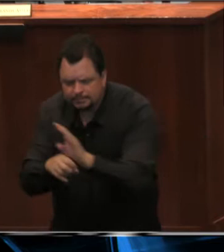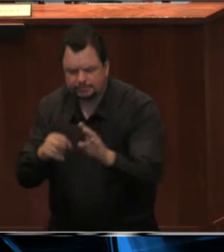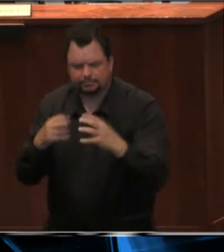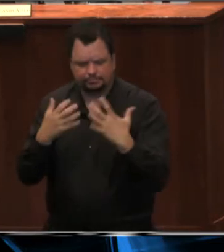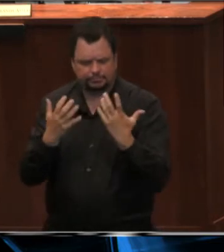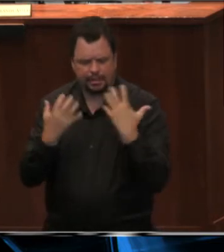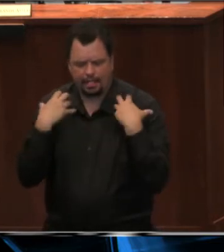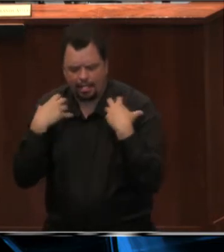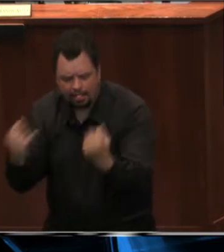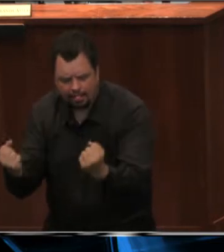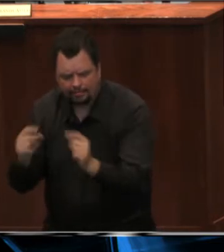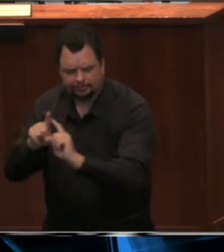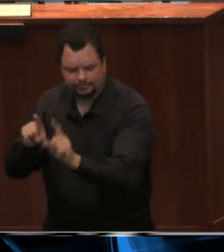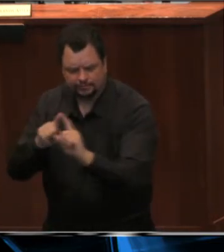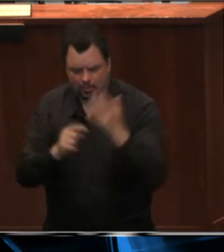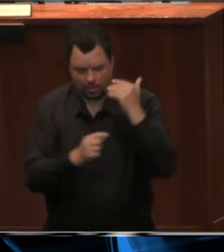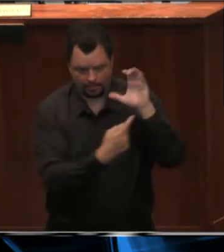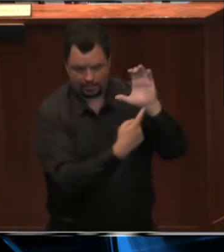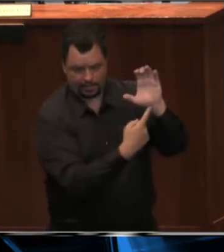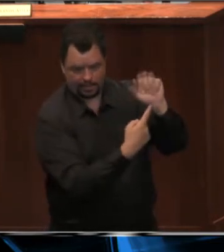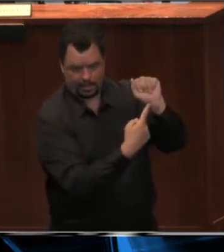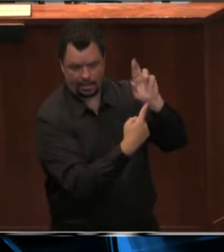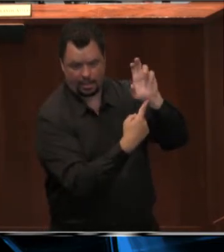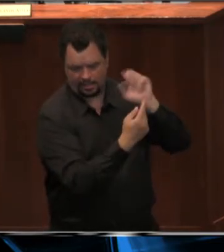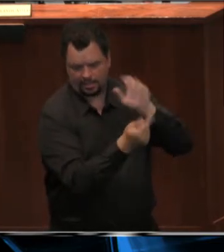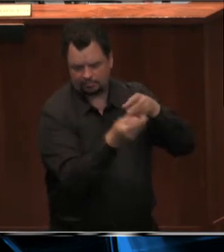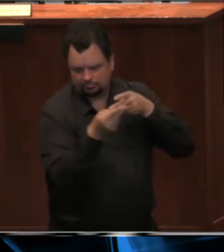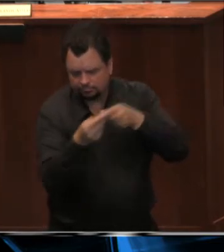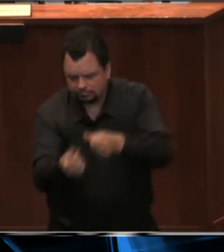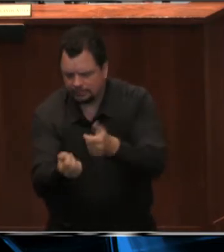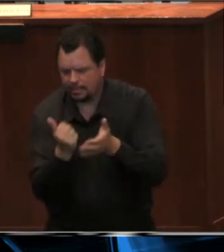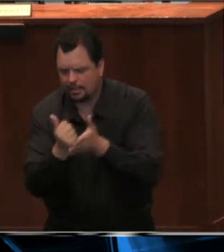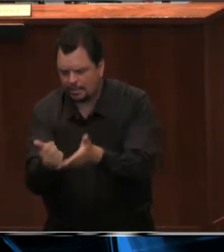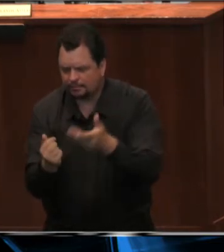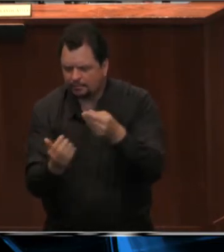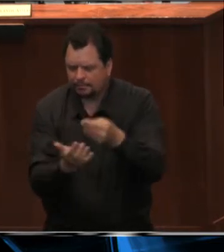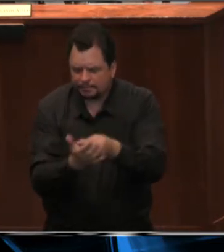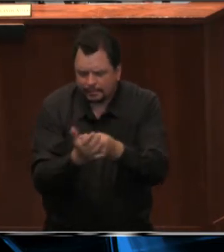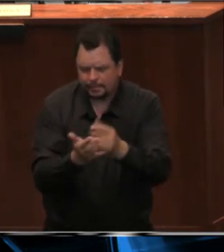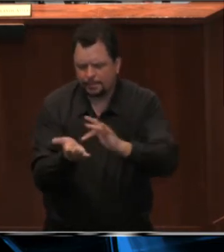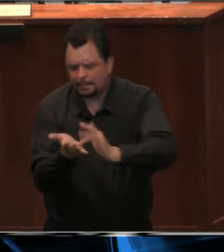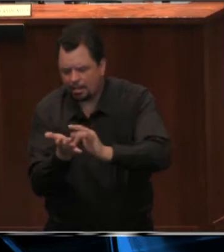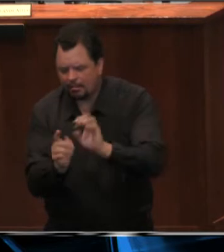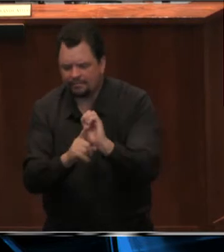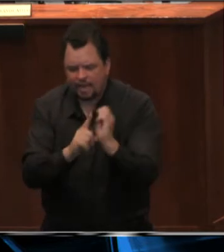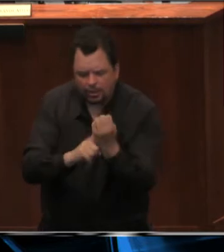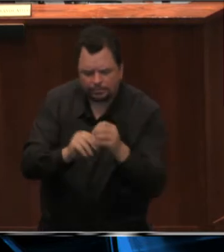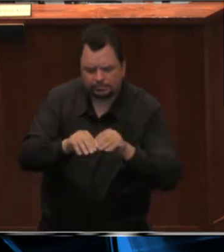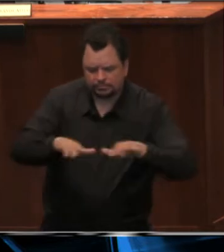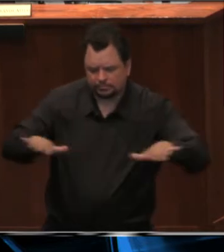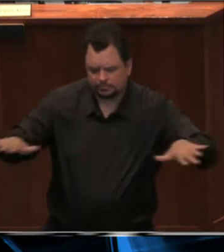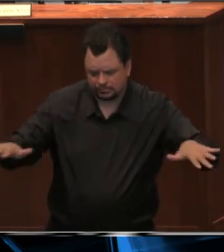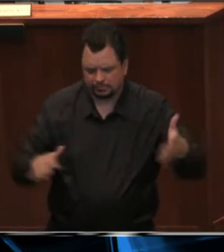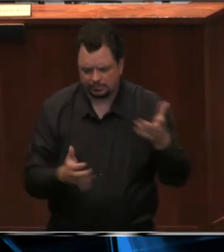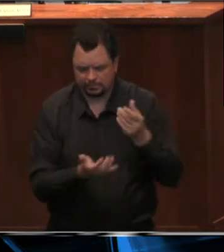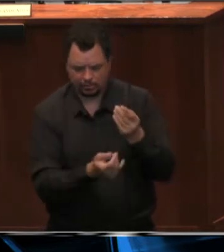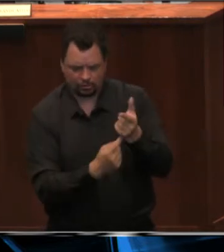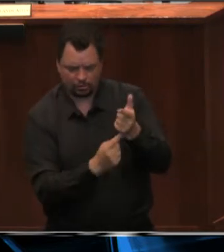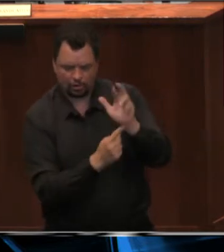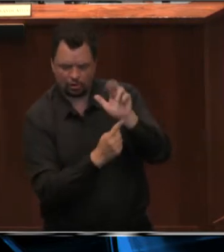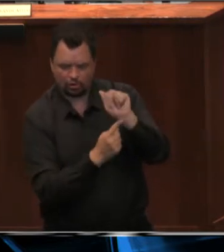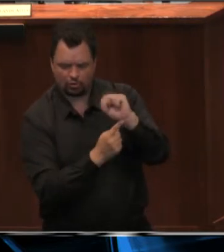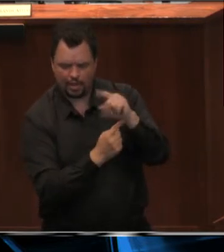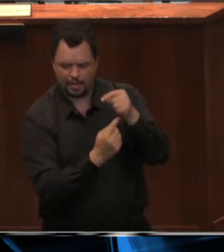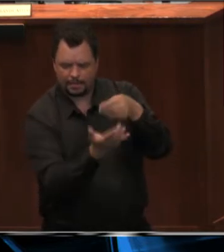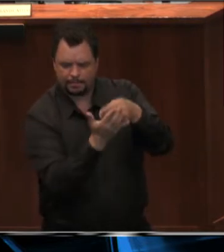Health and Environment, and a few other grants that we've received to respond to COVID-19. So